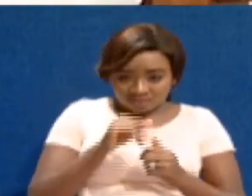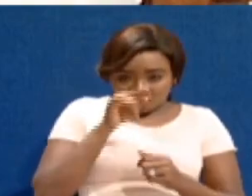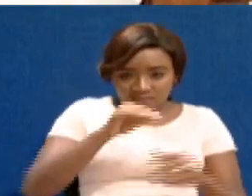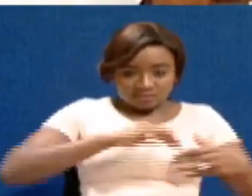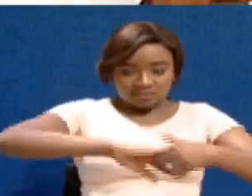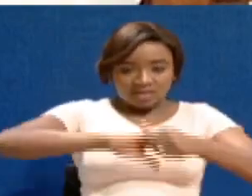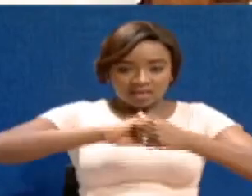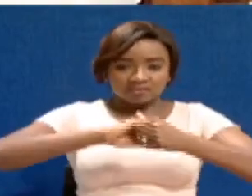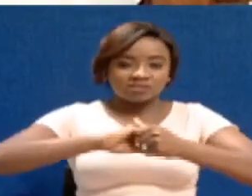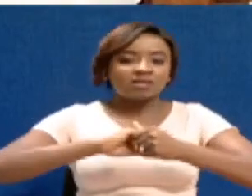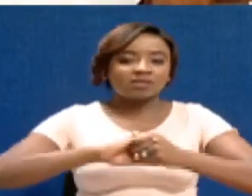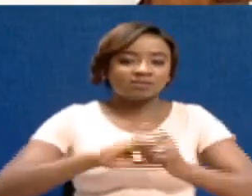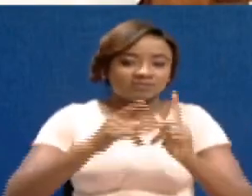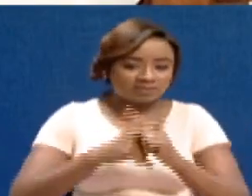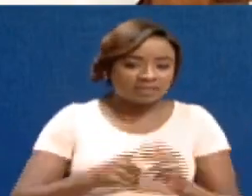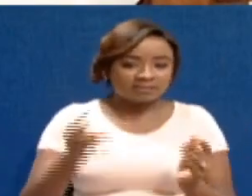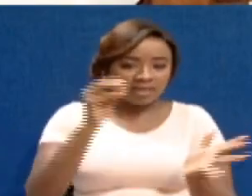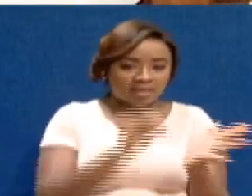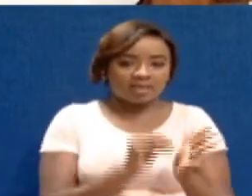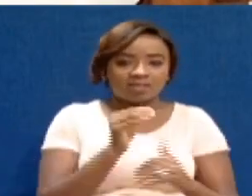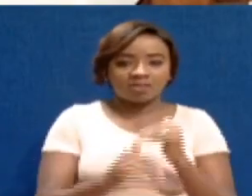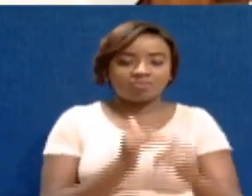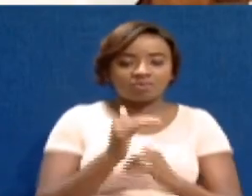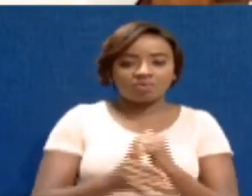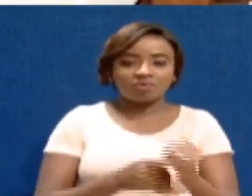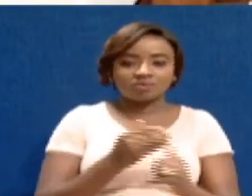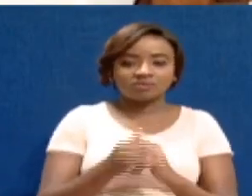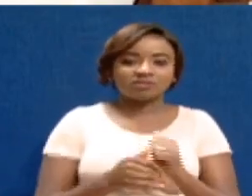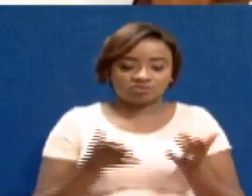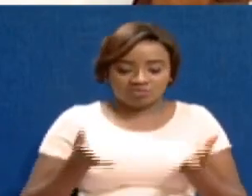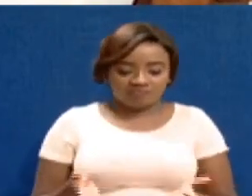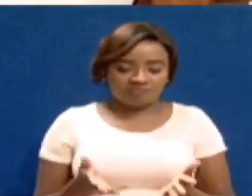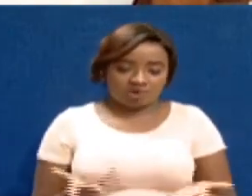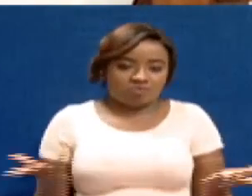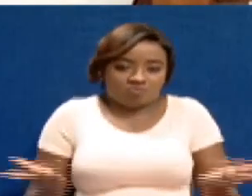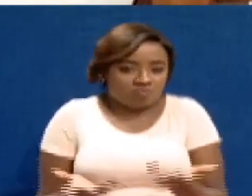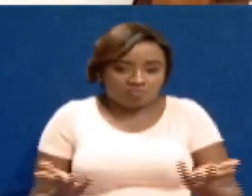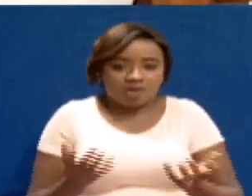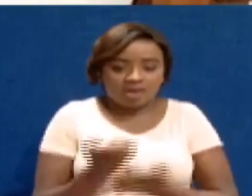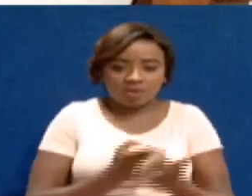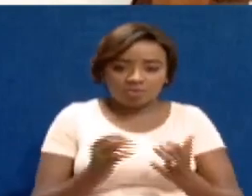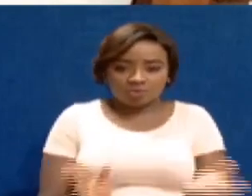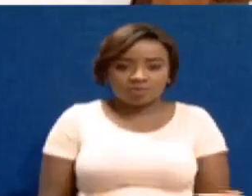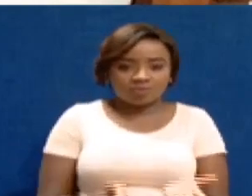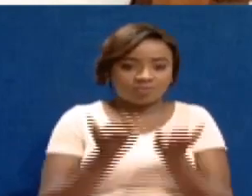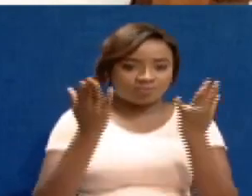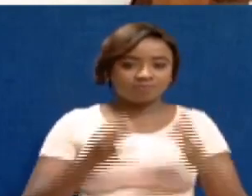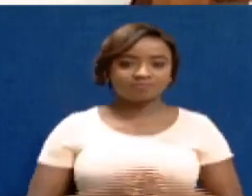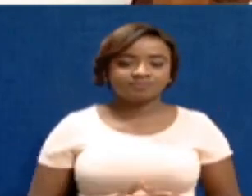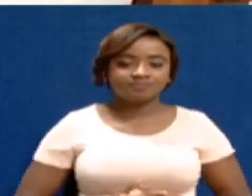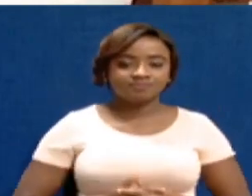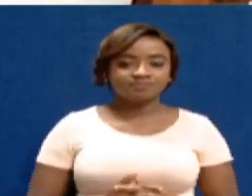of 2018. If you also remember, as of 2017, we